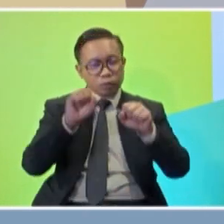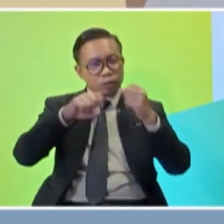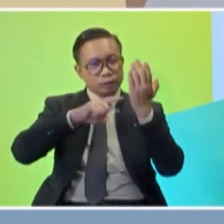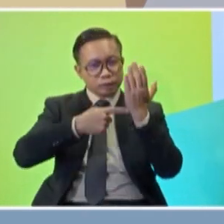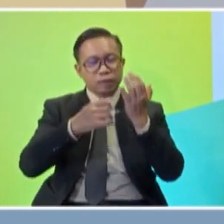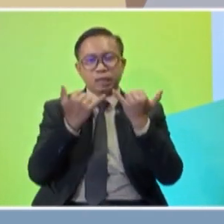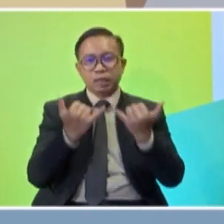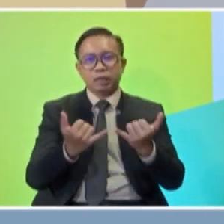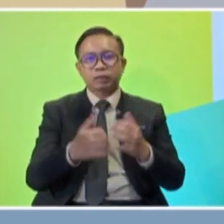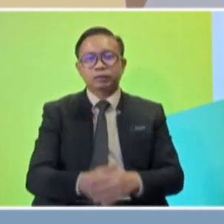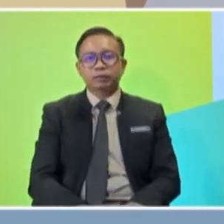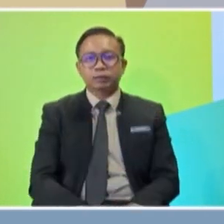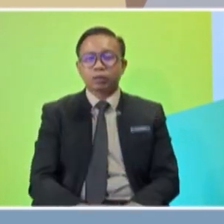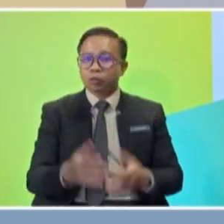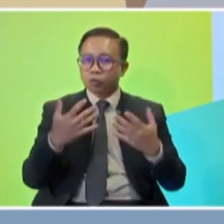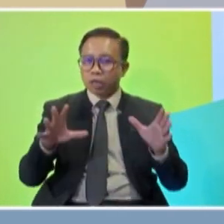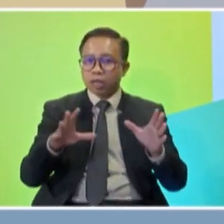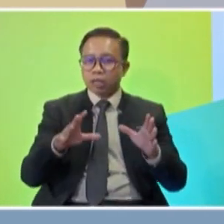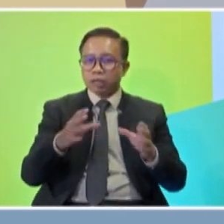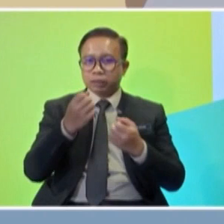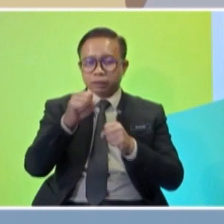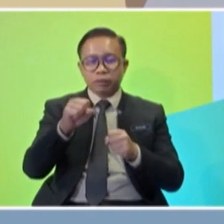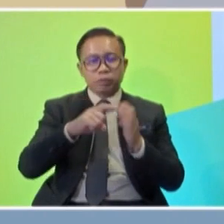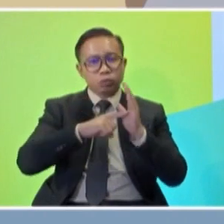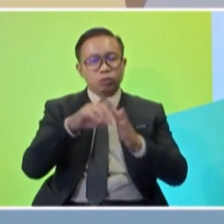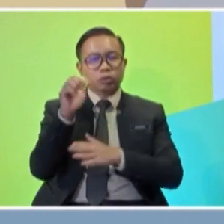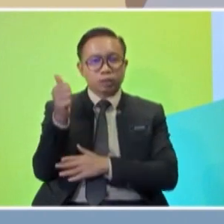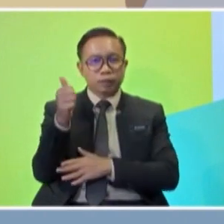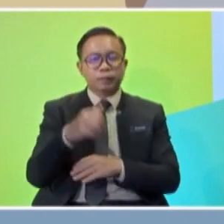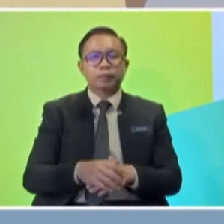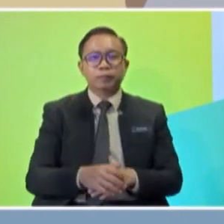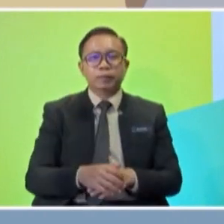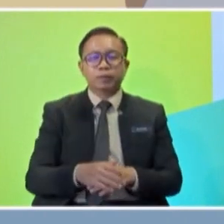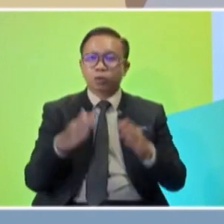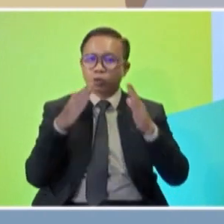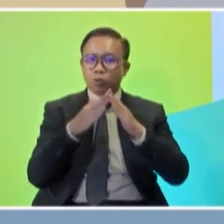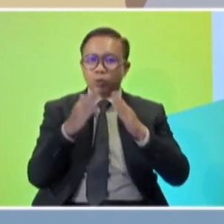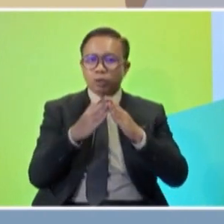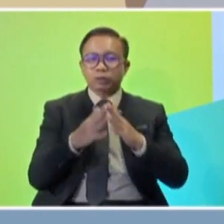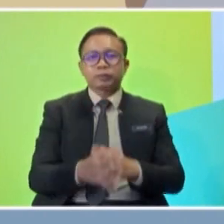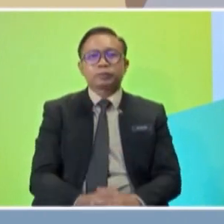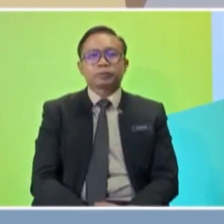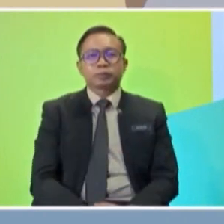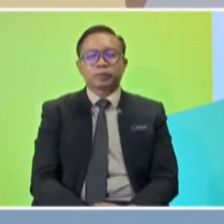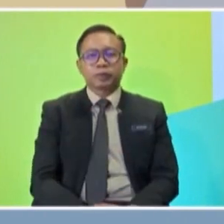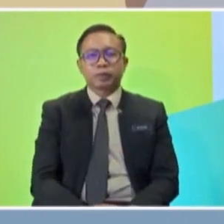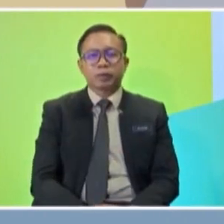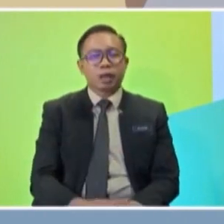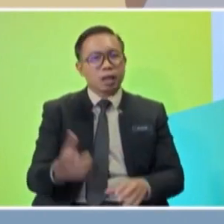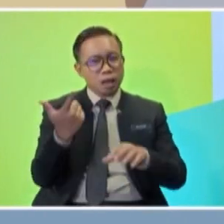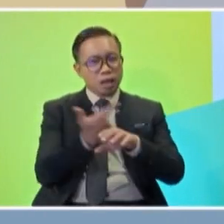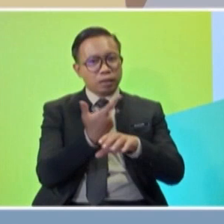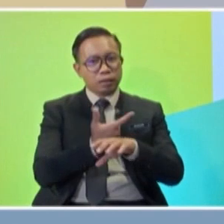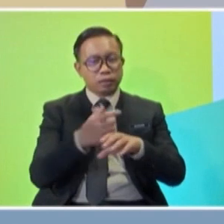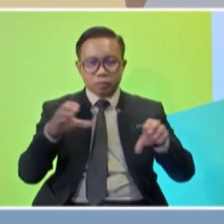now. Yep. If you have completed, just show me your like hand. Alright, and for those watching at home, like what Mr. Ragu has said earlier as well, practice